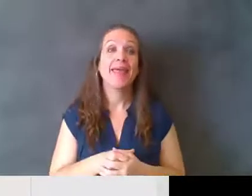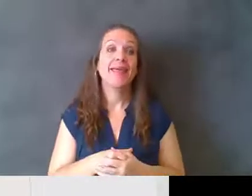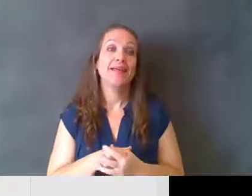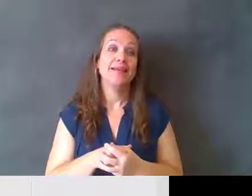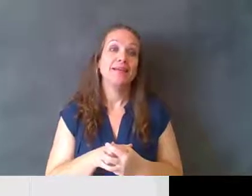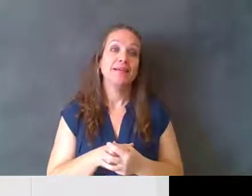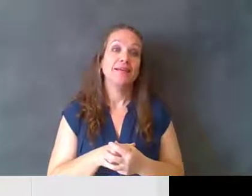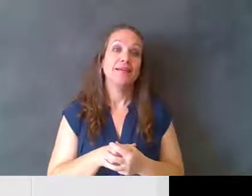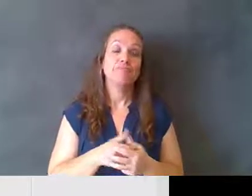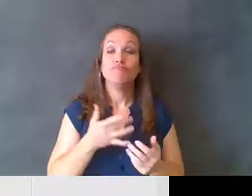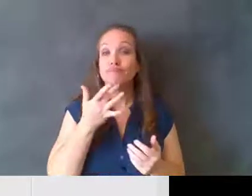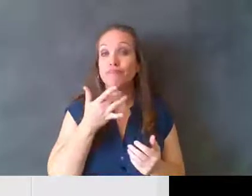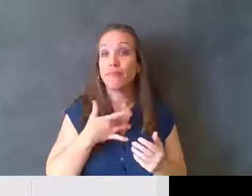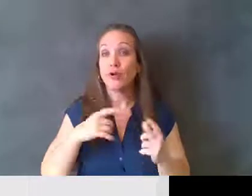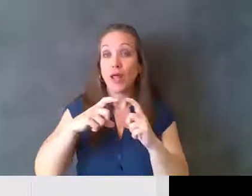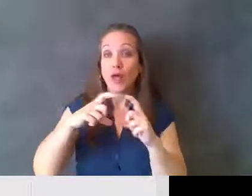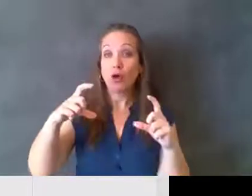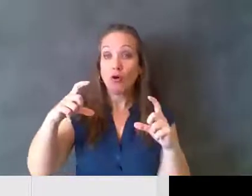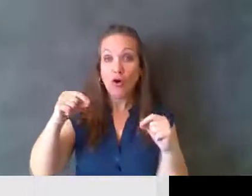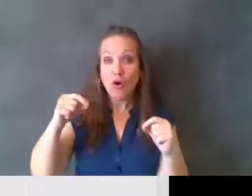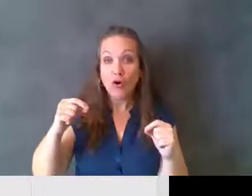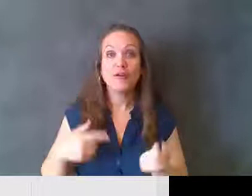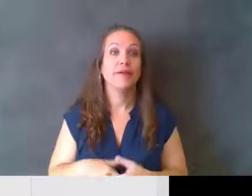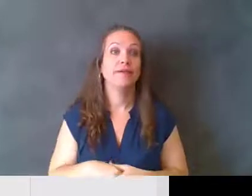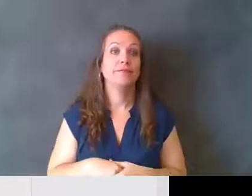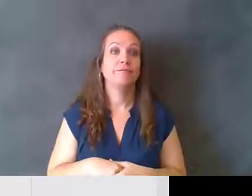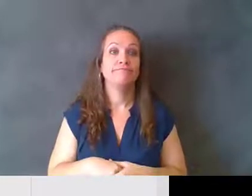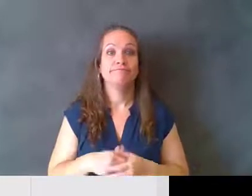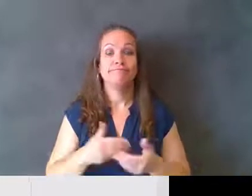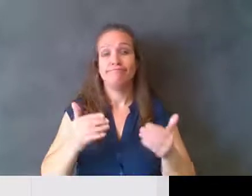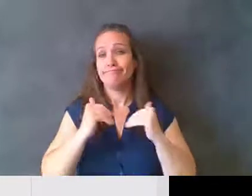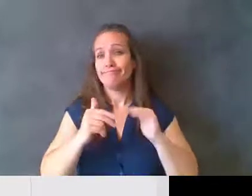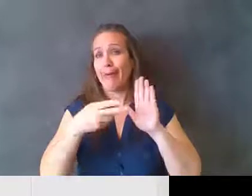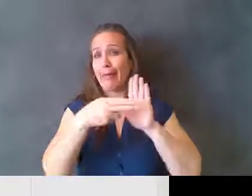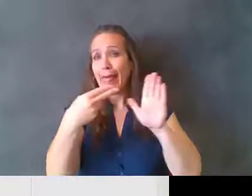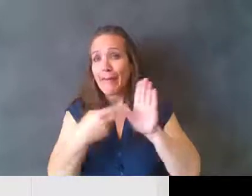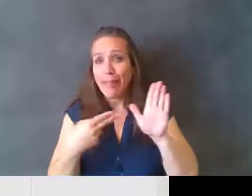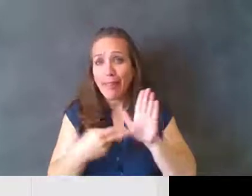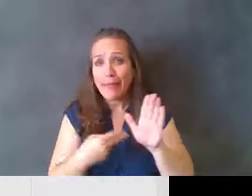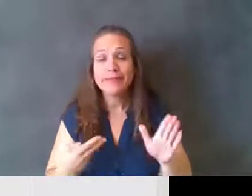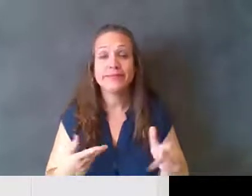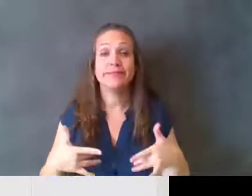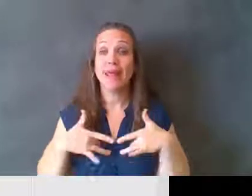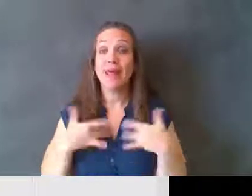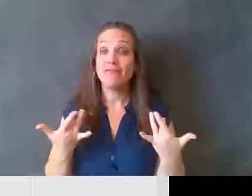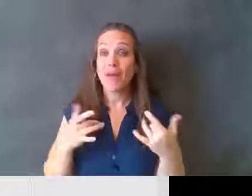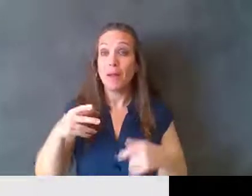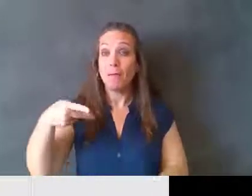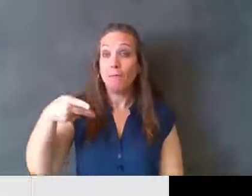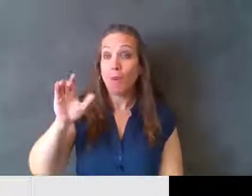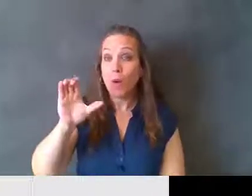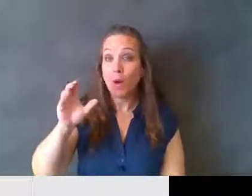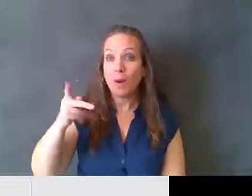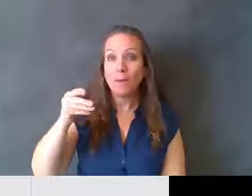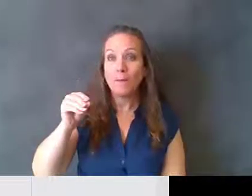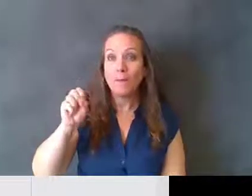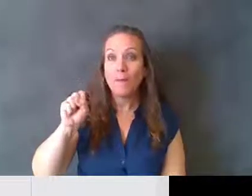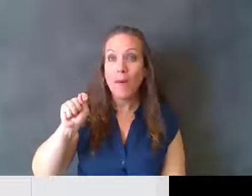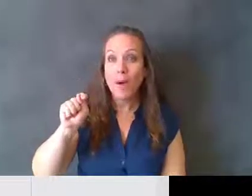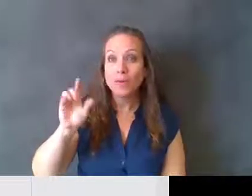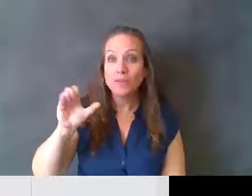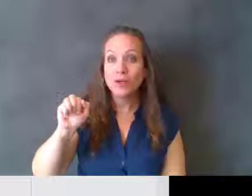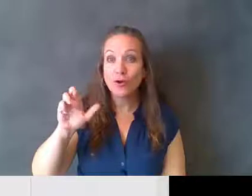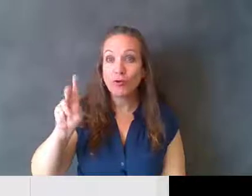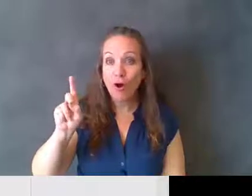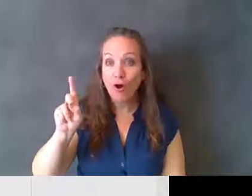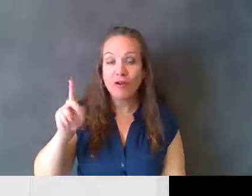or birthday cards, labels, event postcards. There's quite a few templates in here. If you find one that you